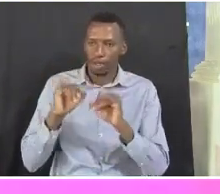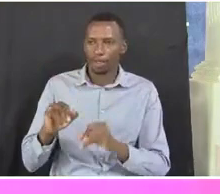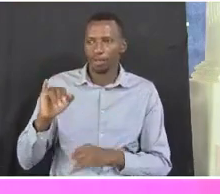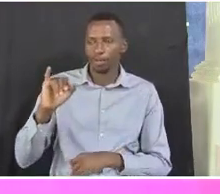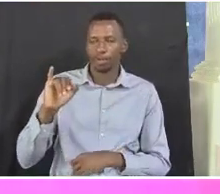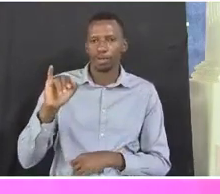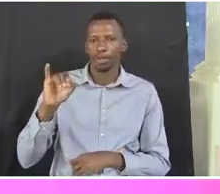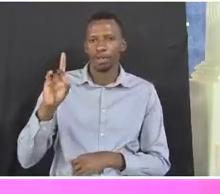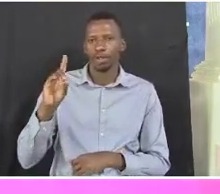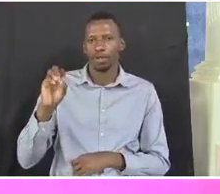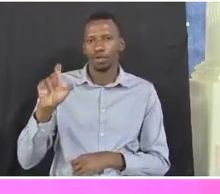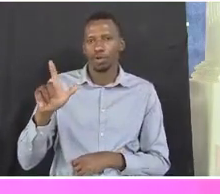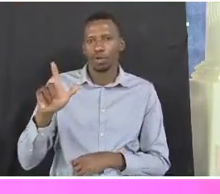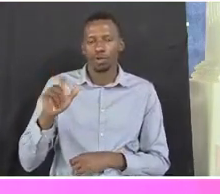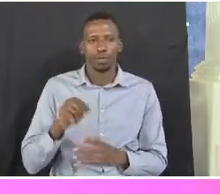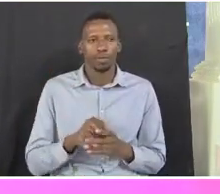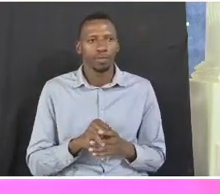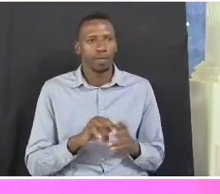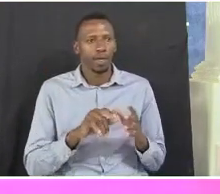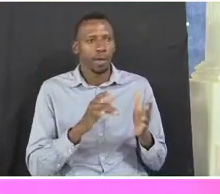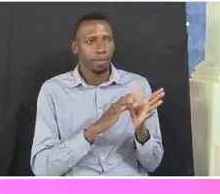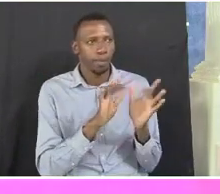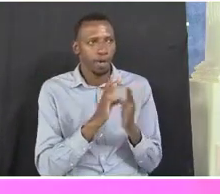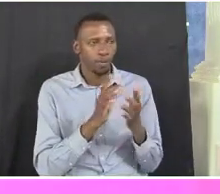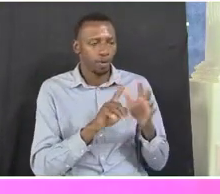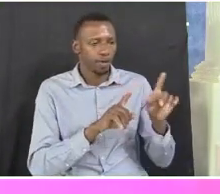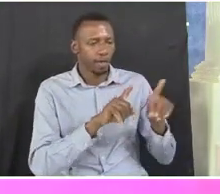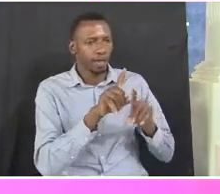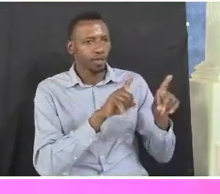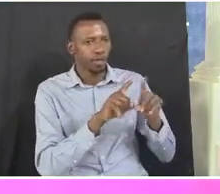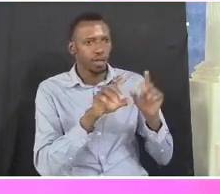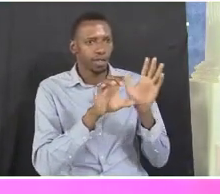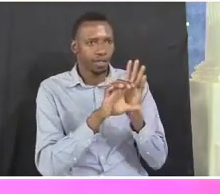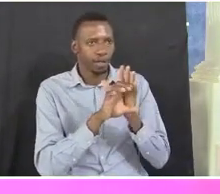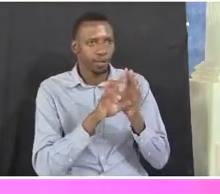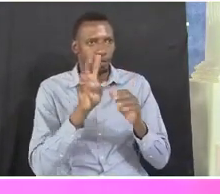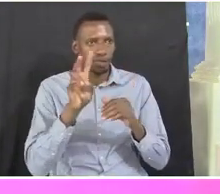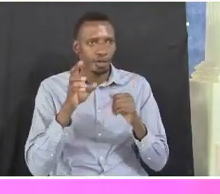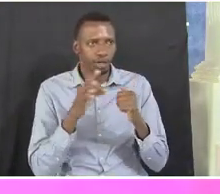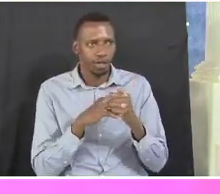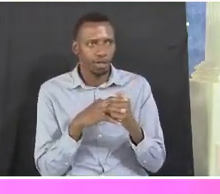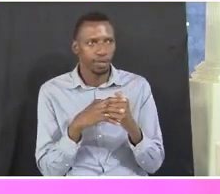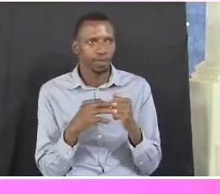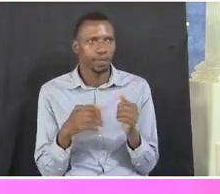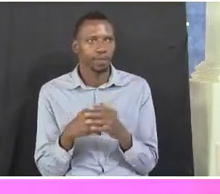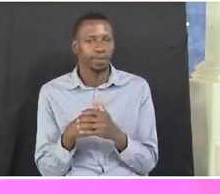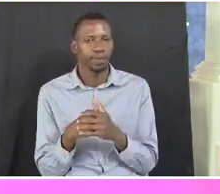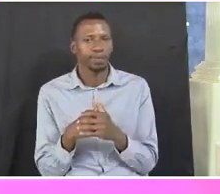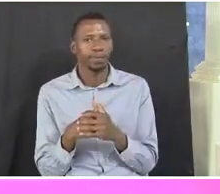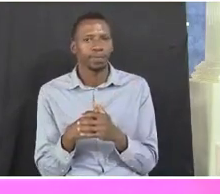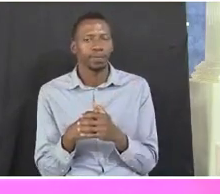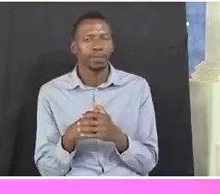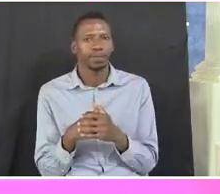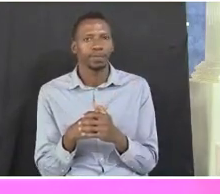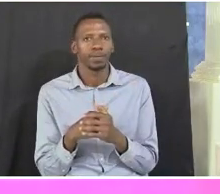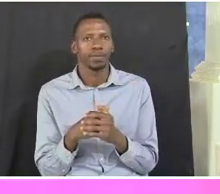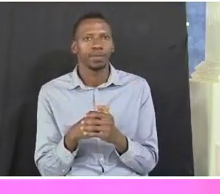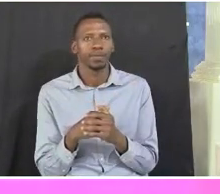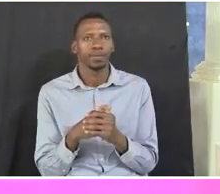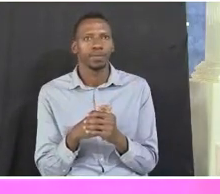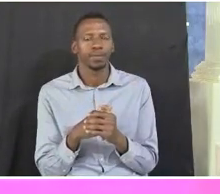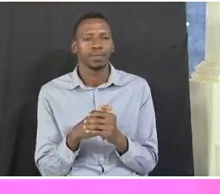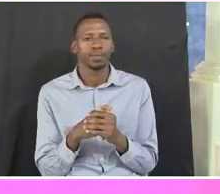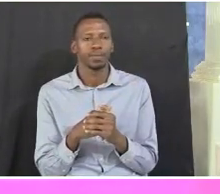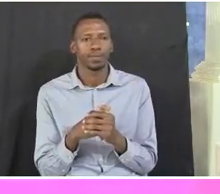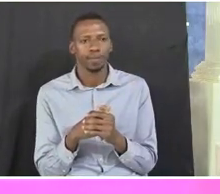read something from Exodus chapter 28. As we are nearing towards a close. Exodus chapter